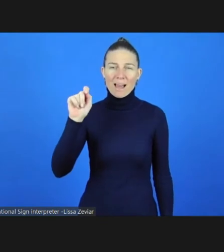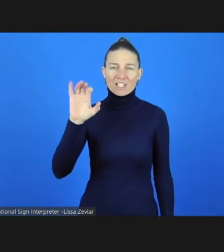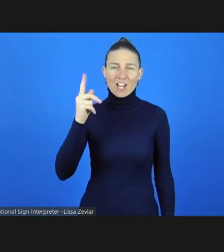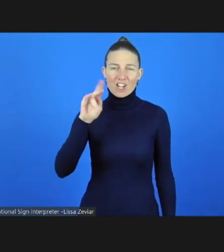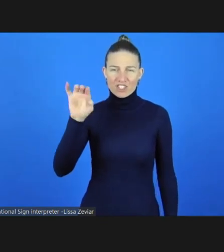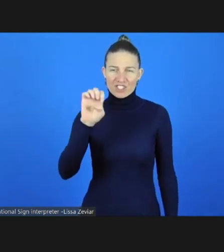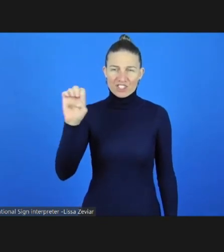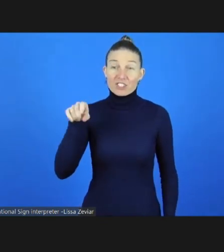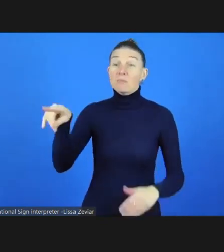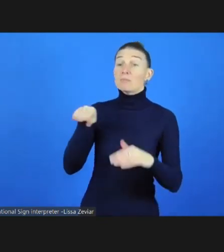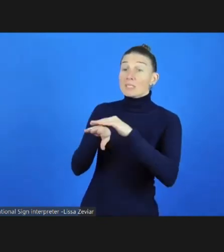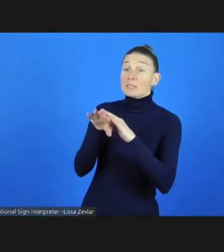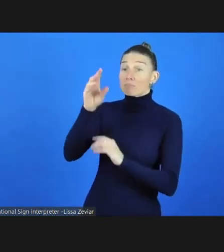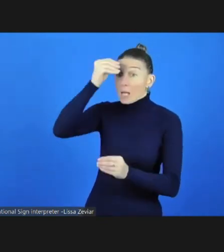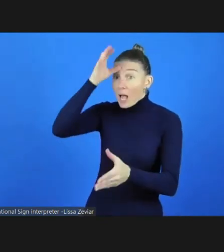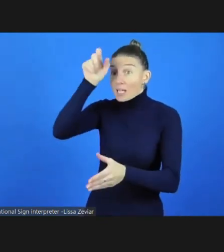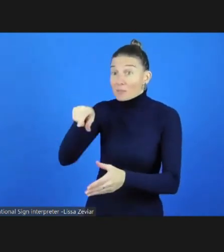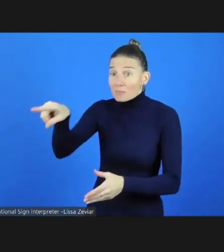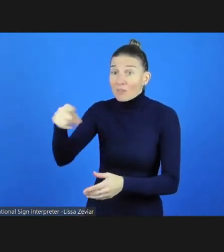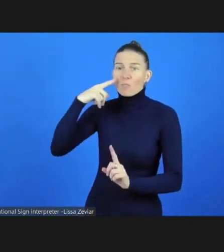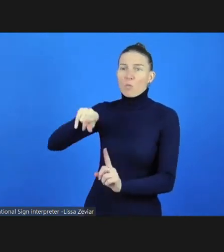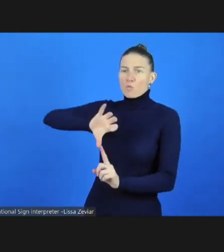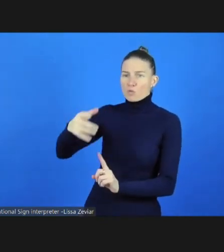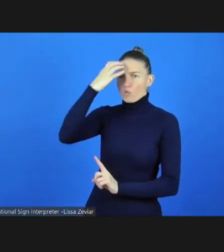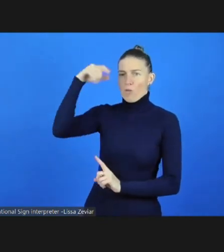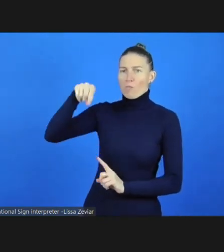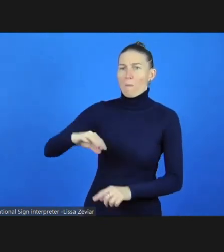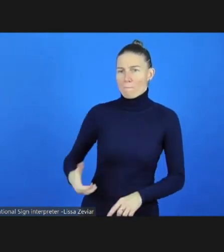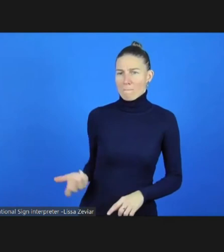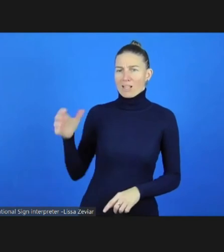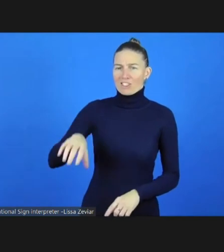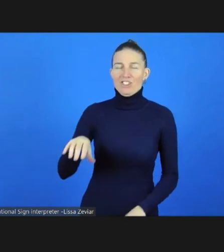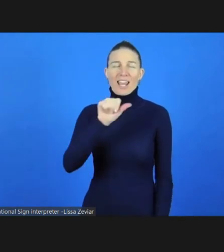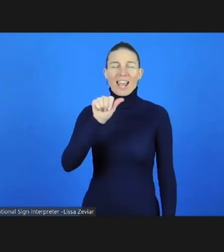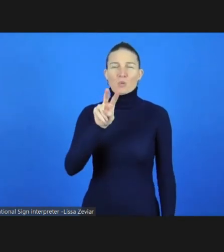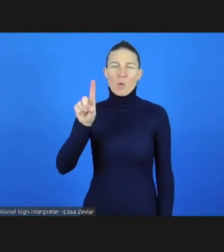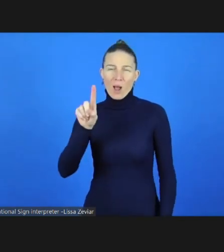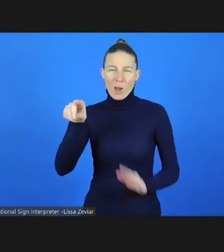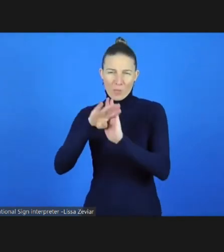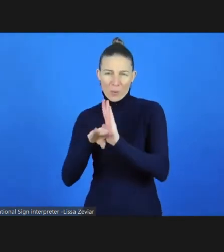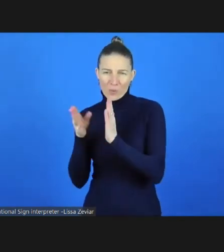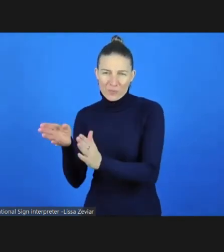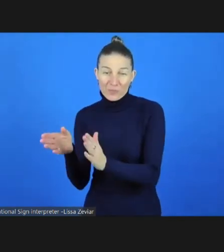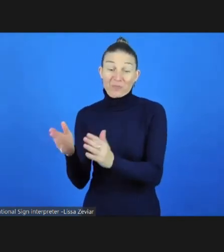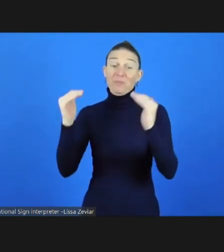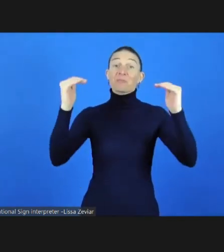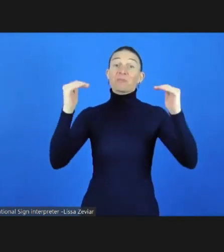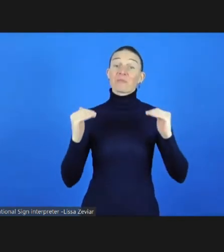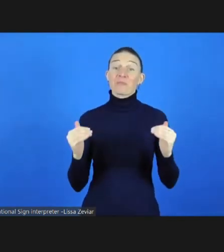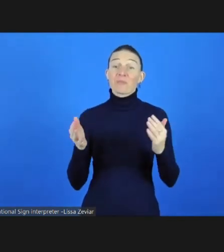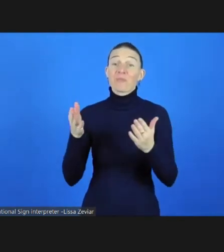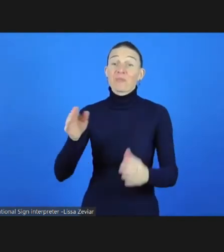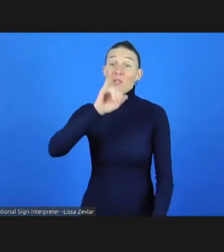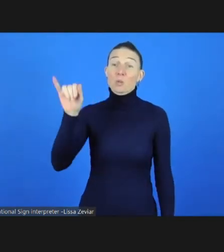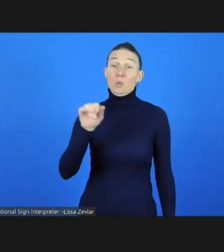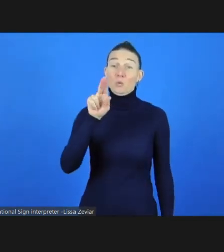of Bangladesh, A2I Program. We then have Julie Mignonso, Senior